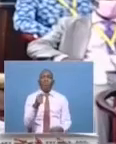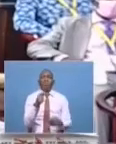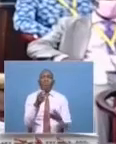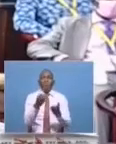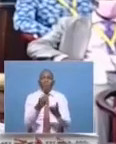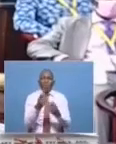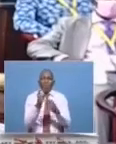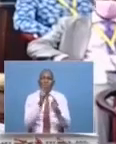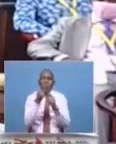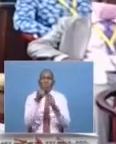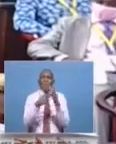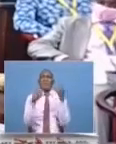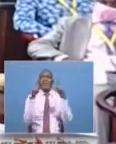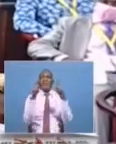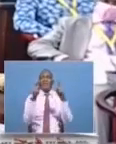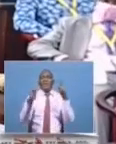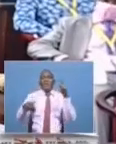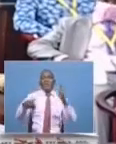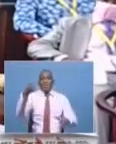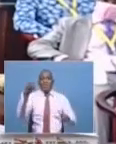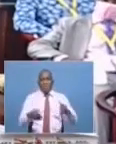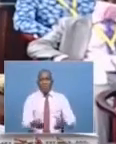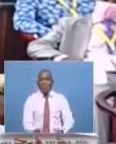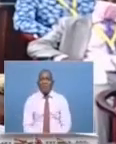in court